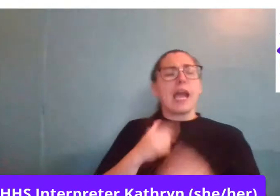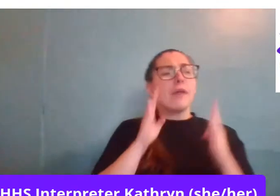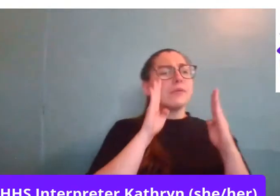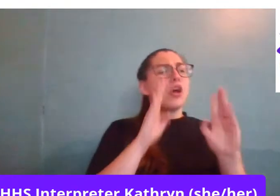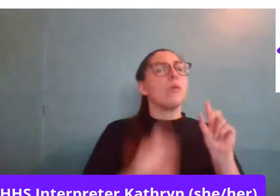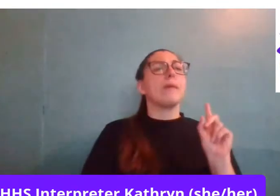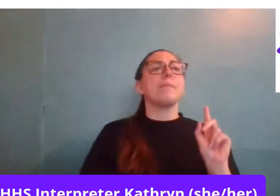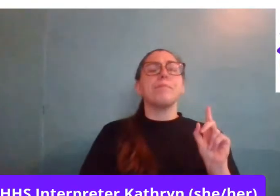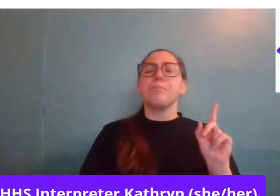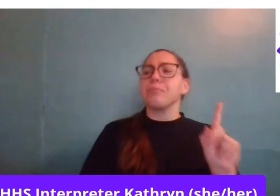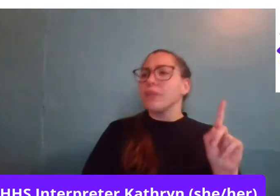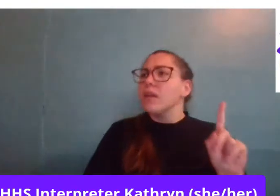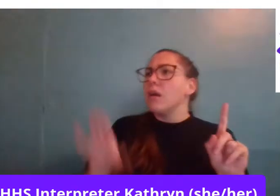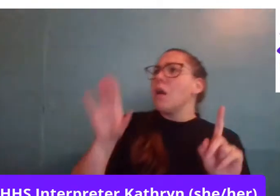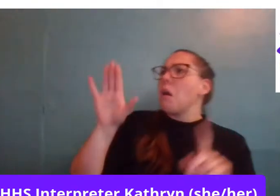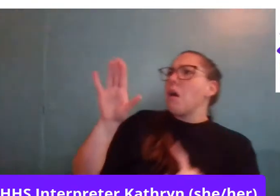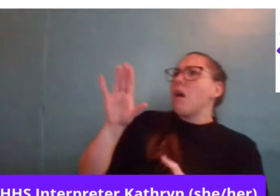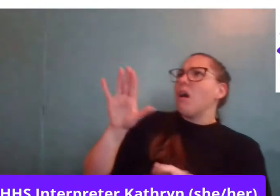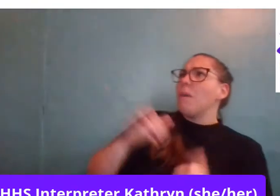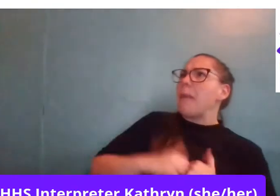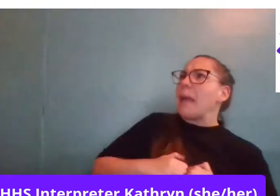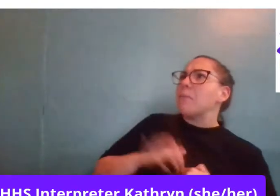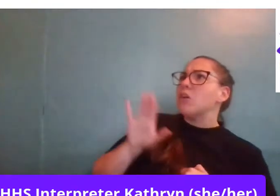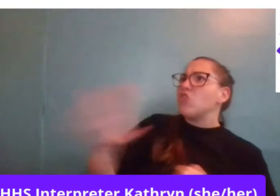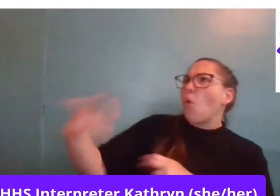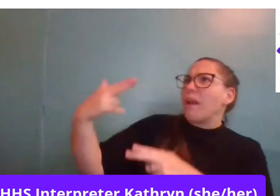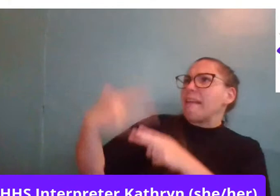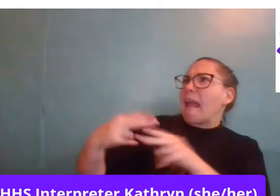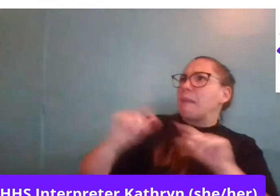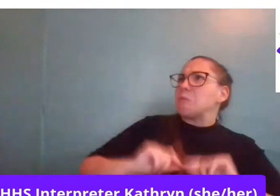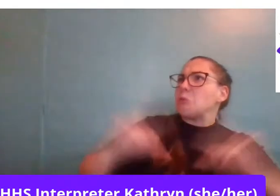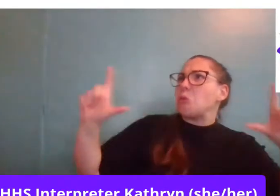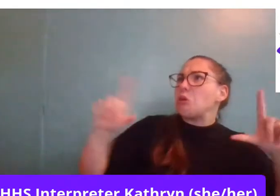babe, your name is on the screen.